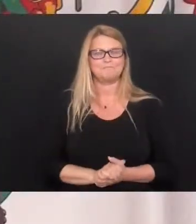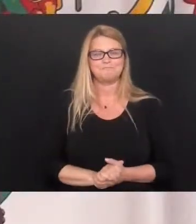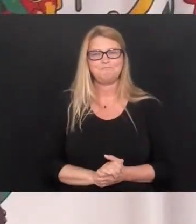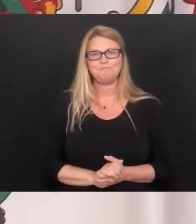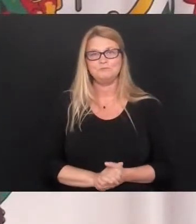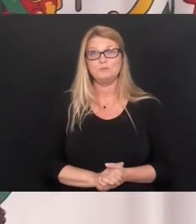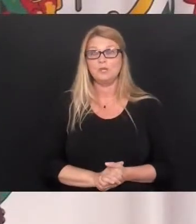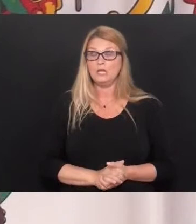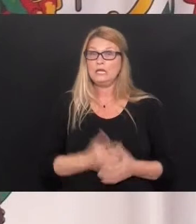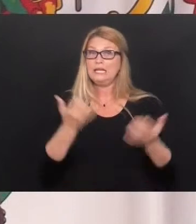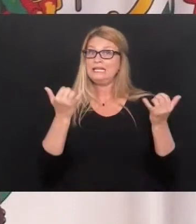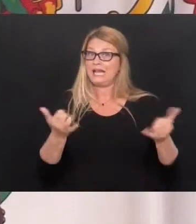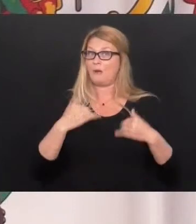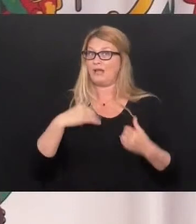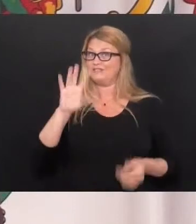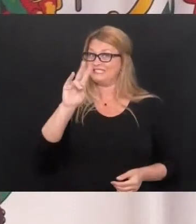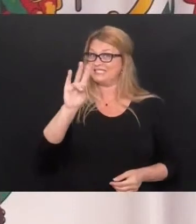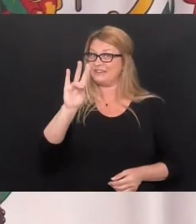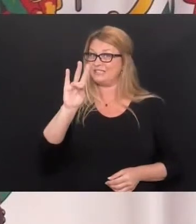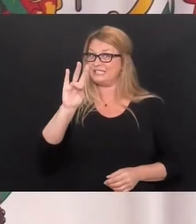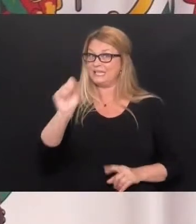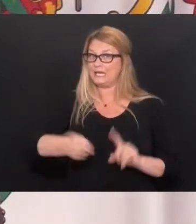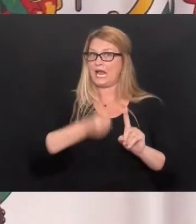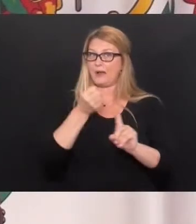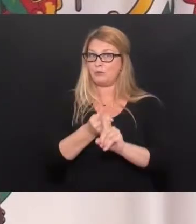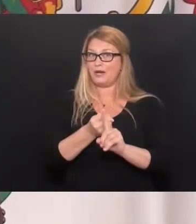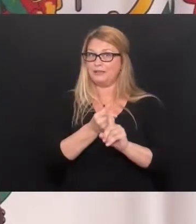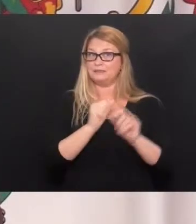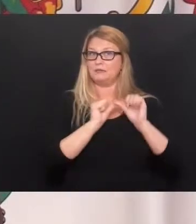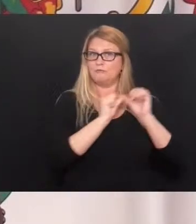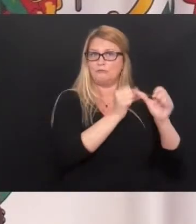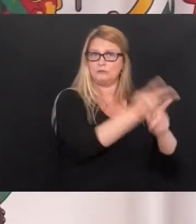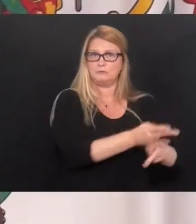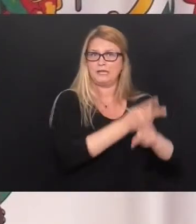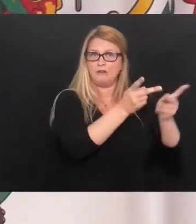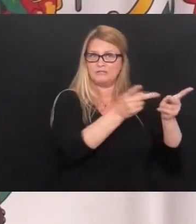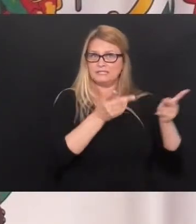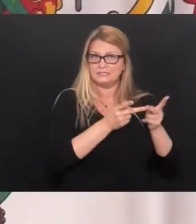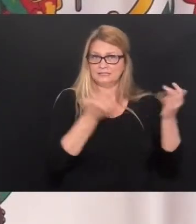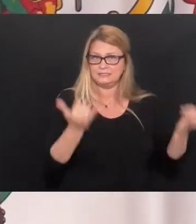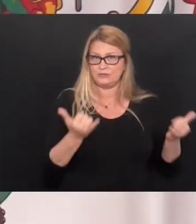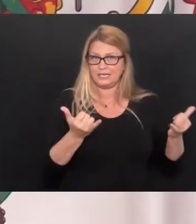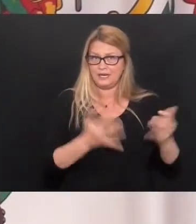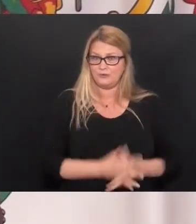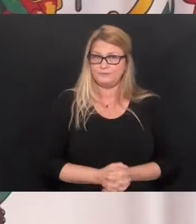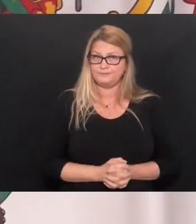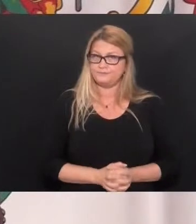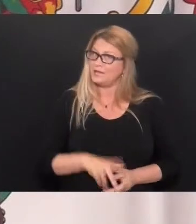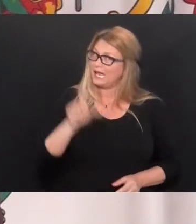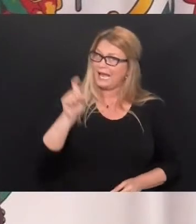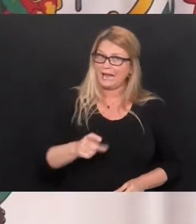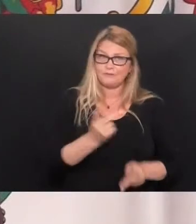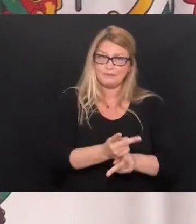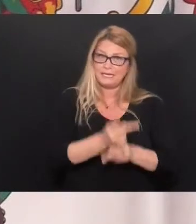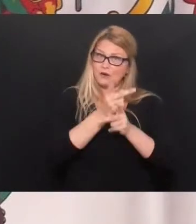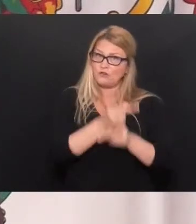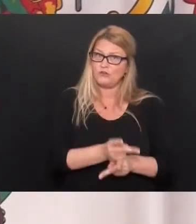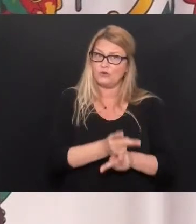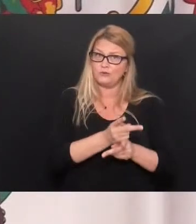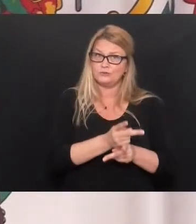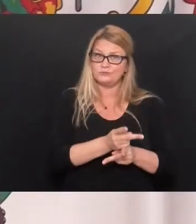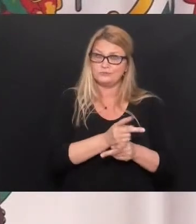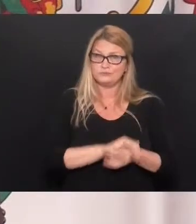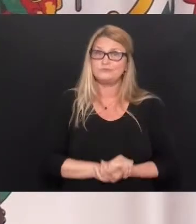have 17 outbreaks at our long-term care facilities now. Now, we got to watch. We really have to